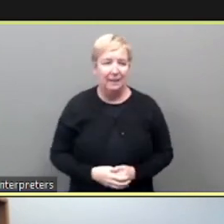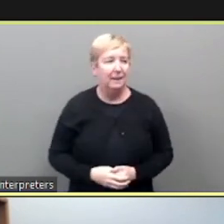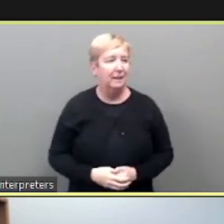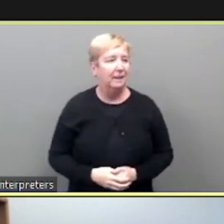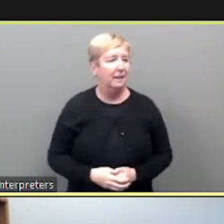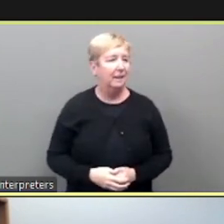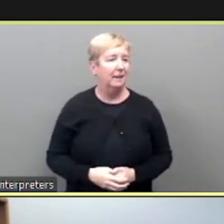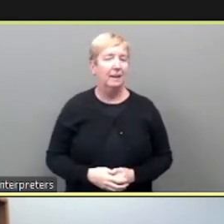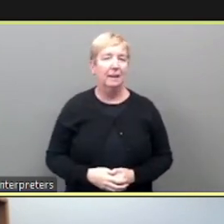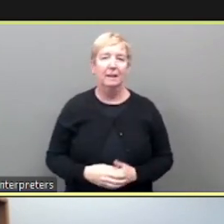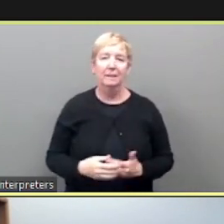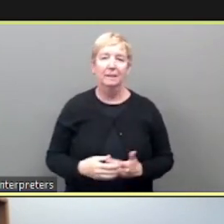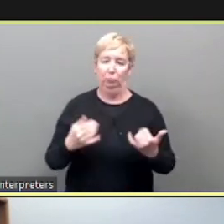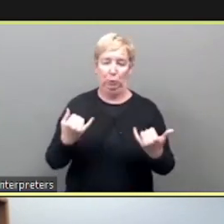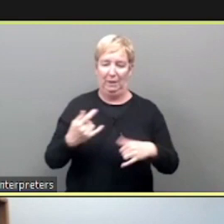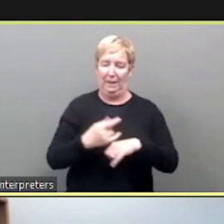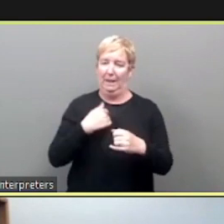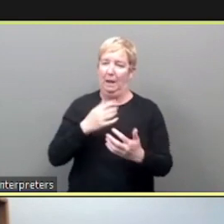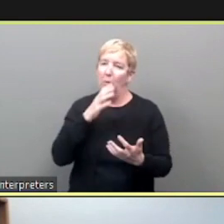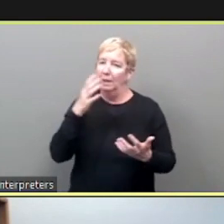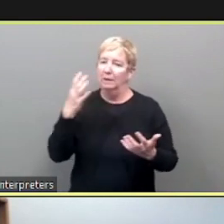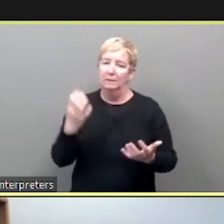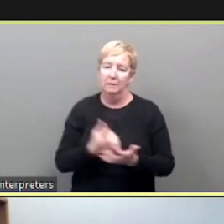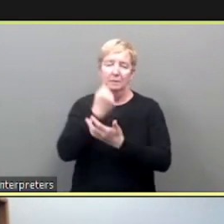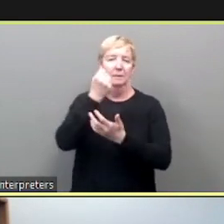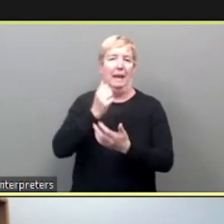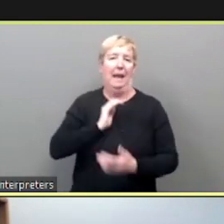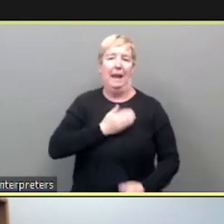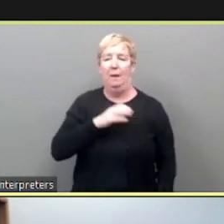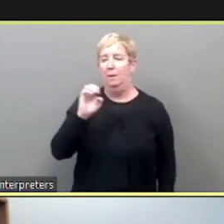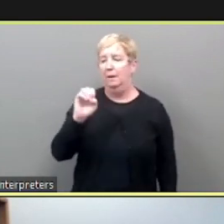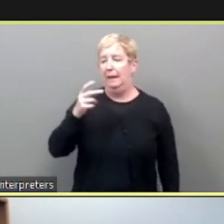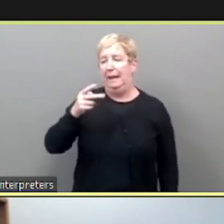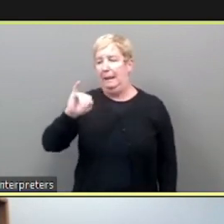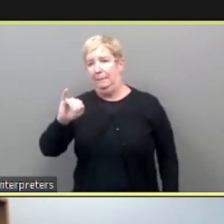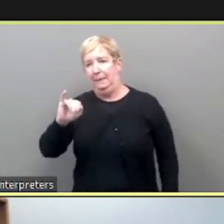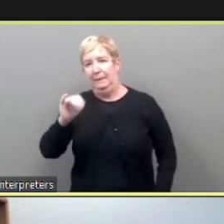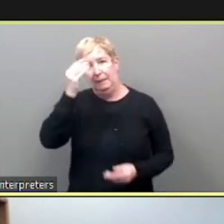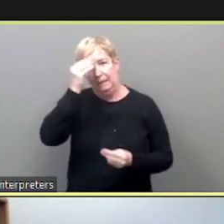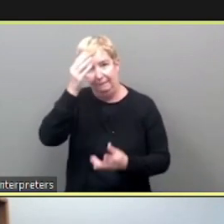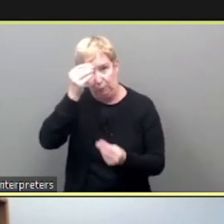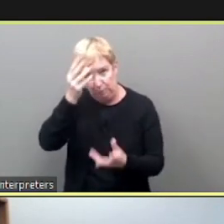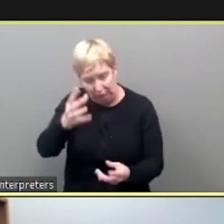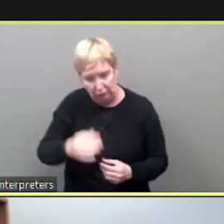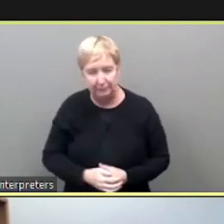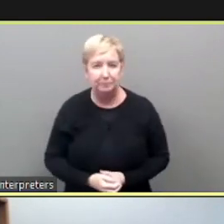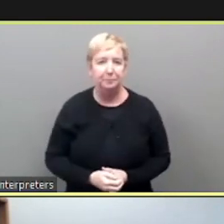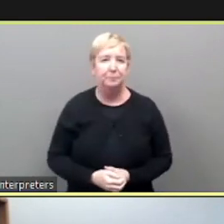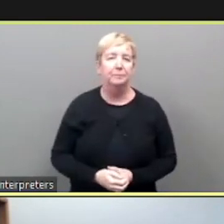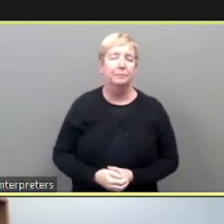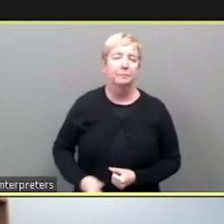the opportunity to review some of our epi surveillance data. So we'll go ahead and get started. Slide